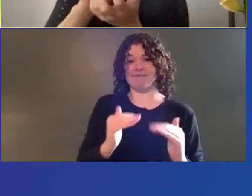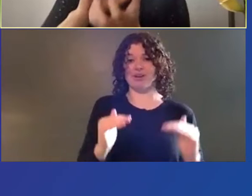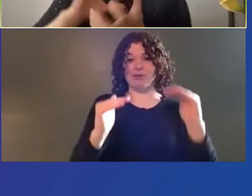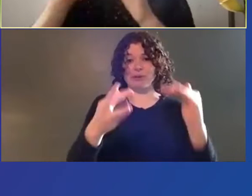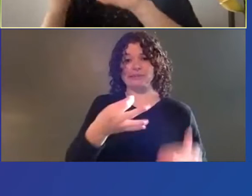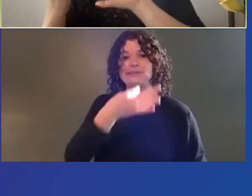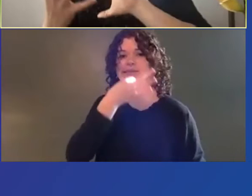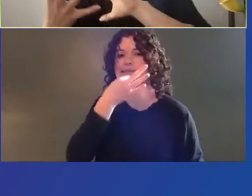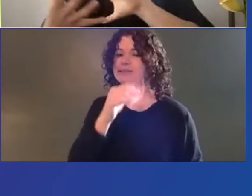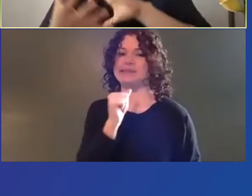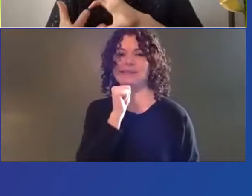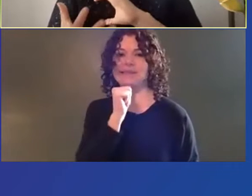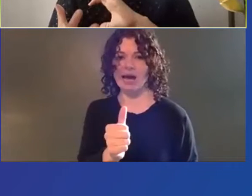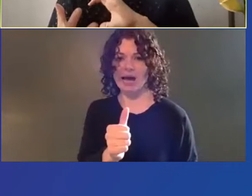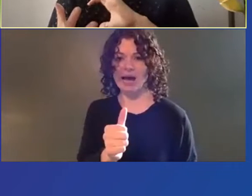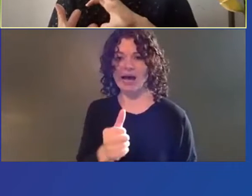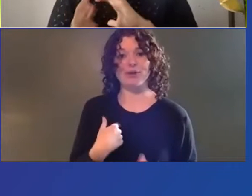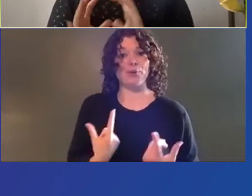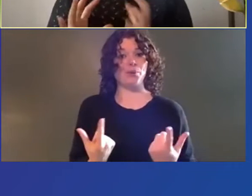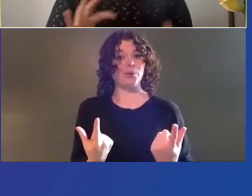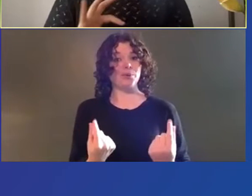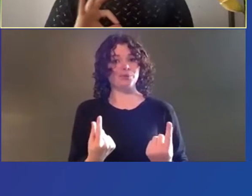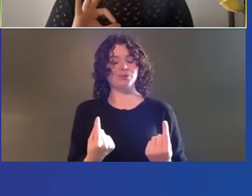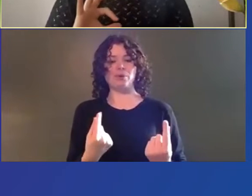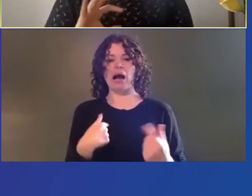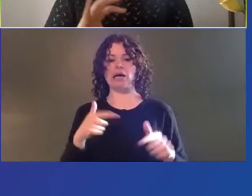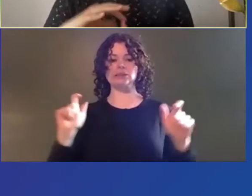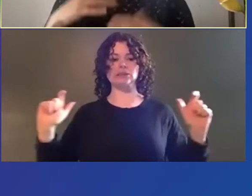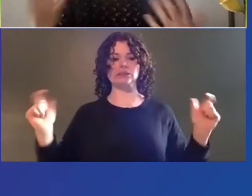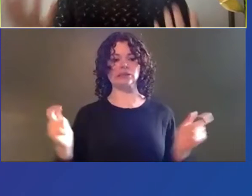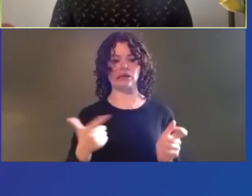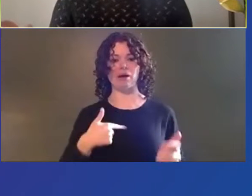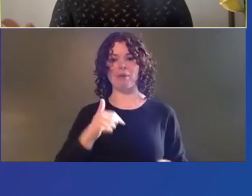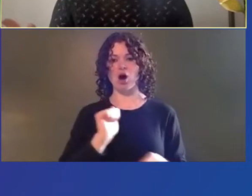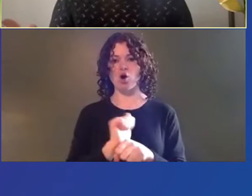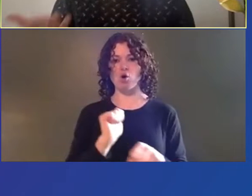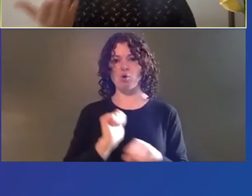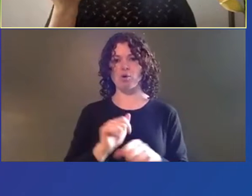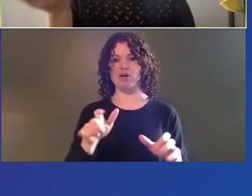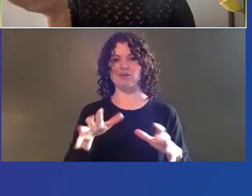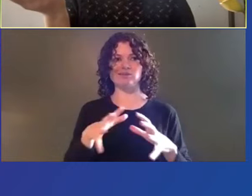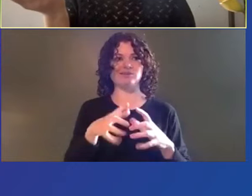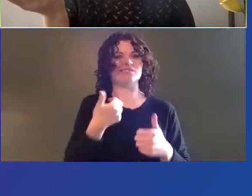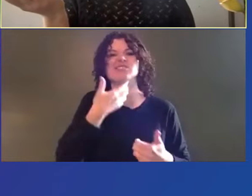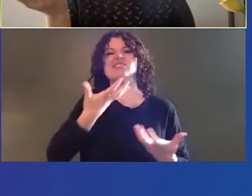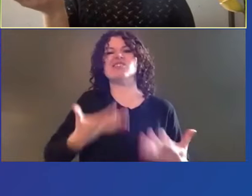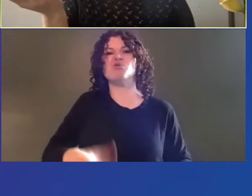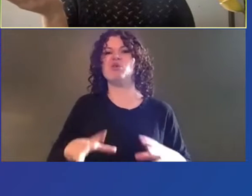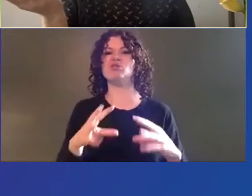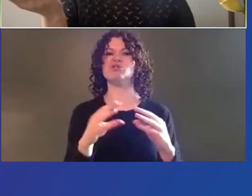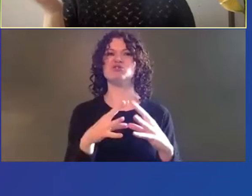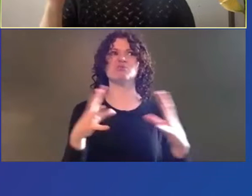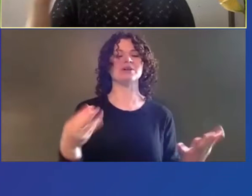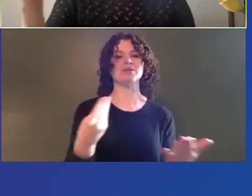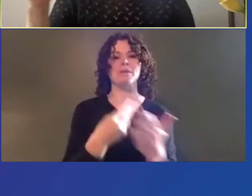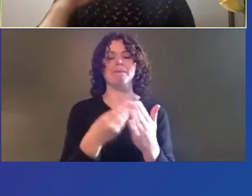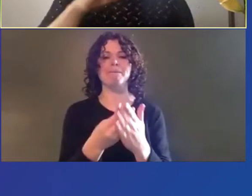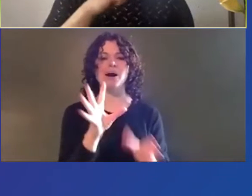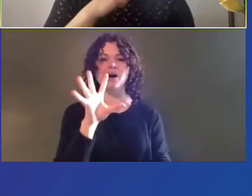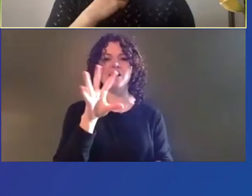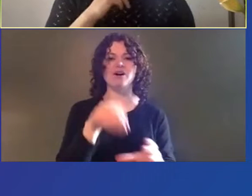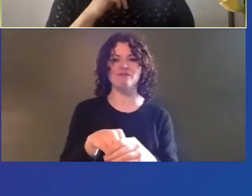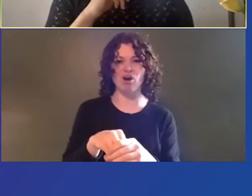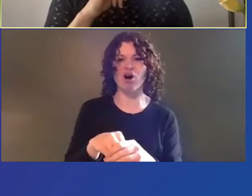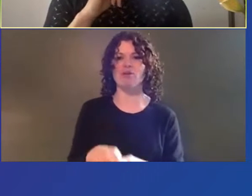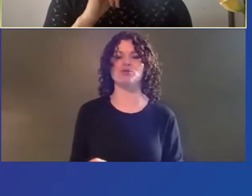really small kind of human scale so that I didn't have to be responsible for so much of that. But the only time I did real